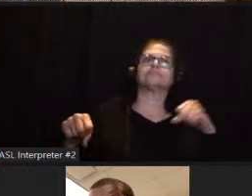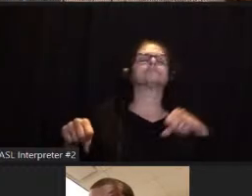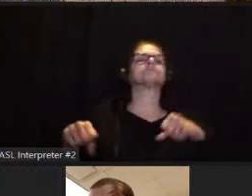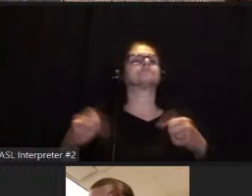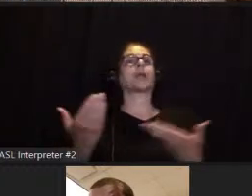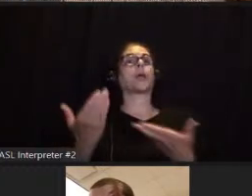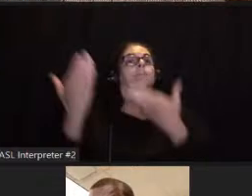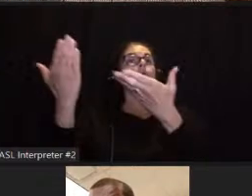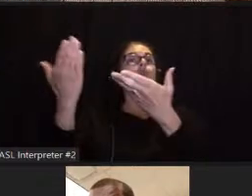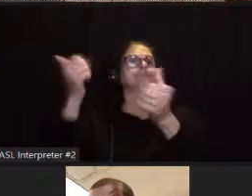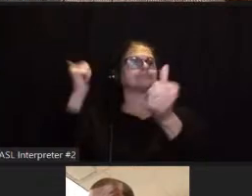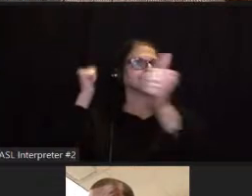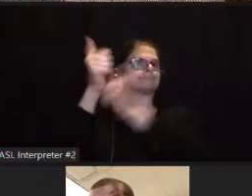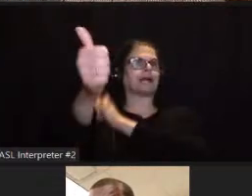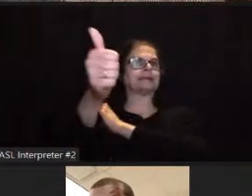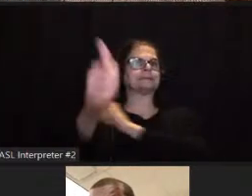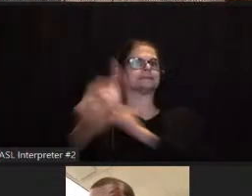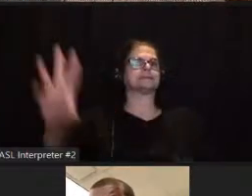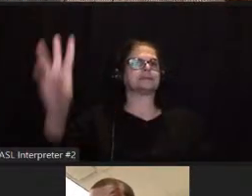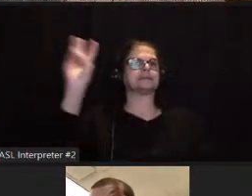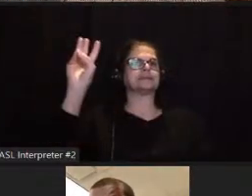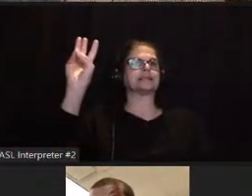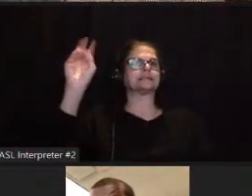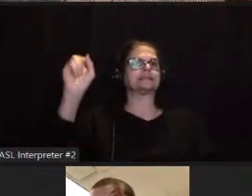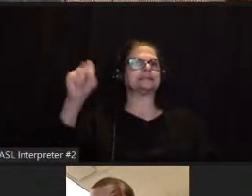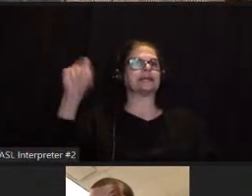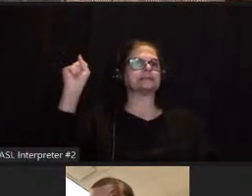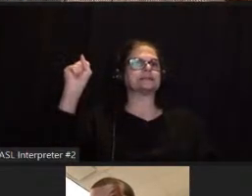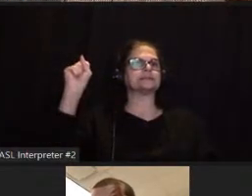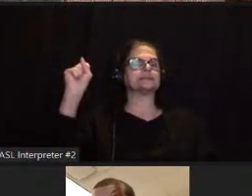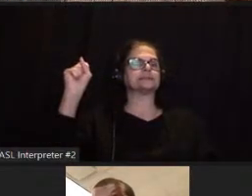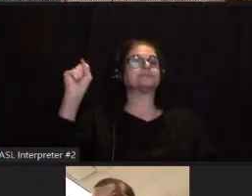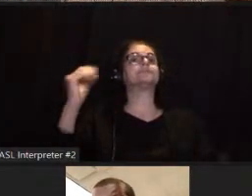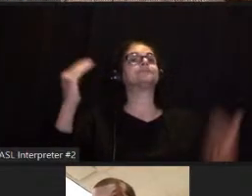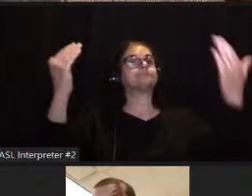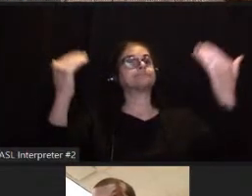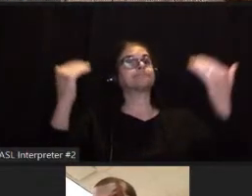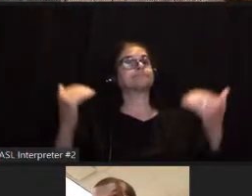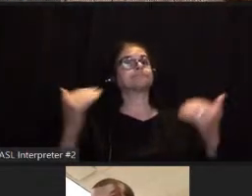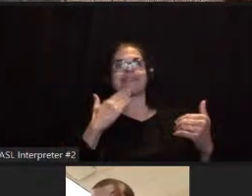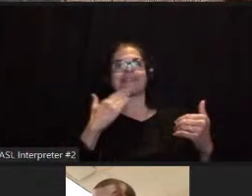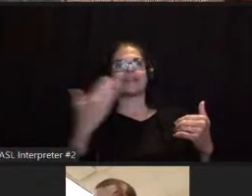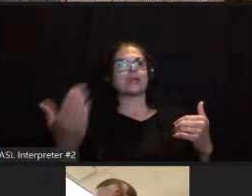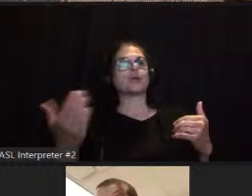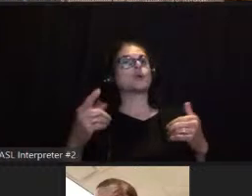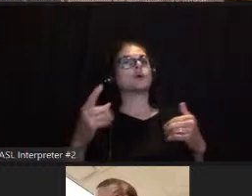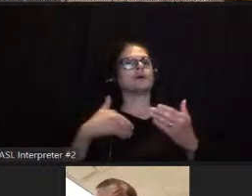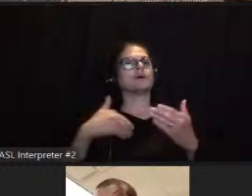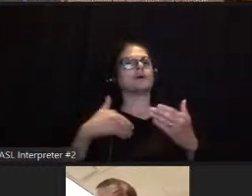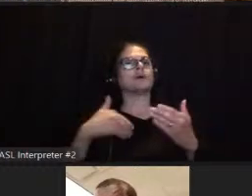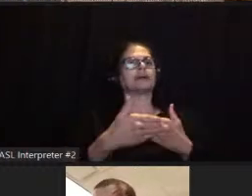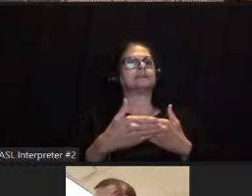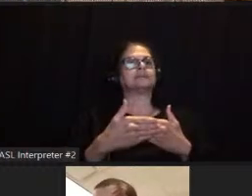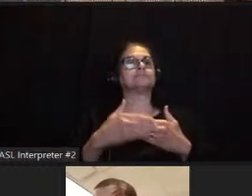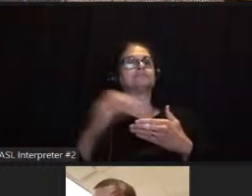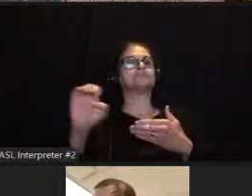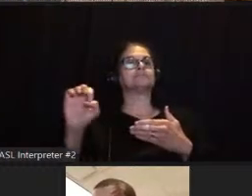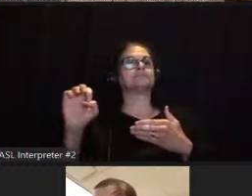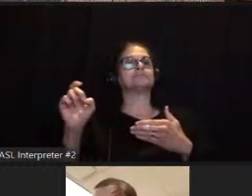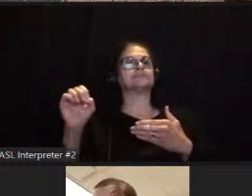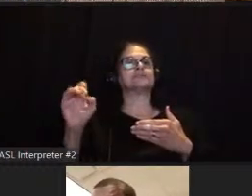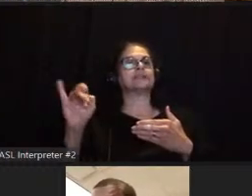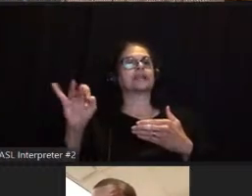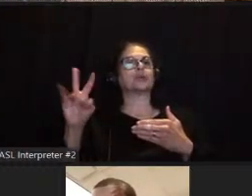minutes passes with 6 yes votes. Thank you. Our next order of business is executive session. It is my